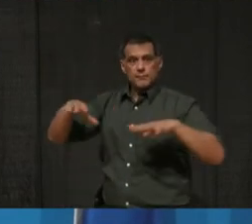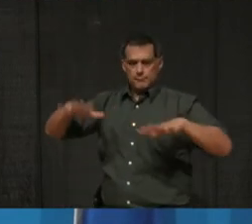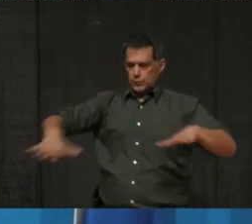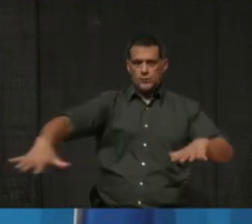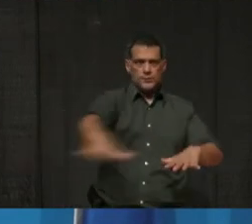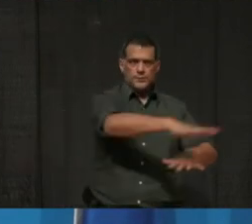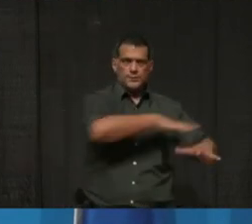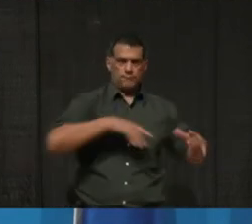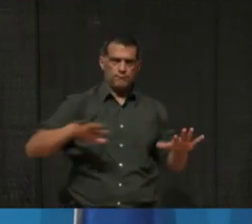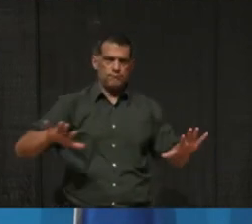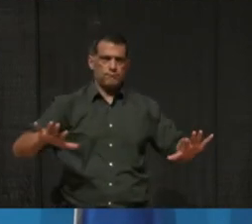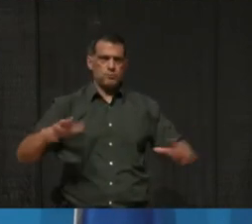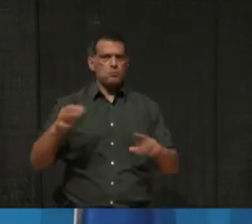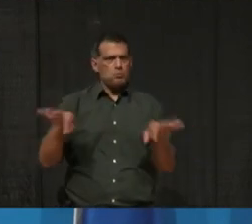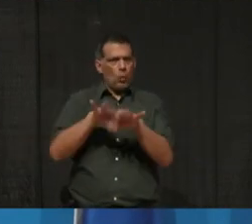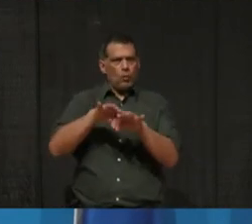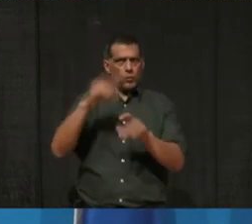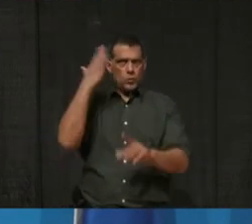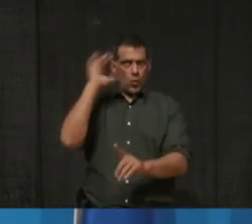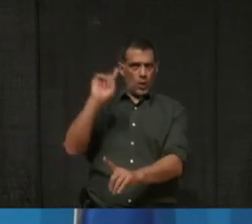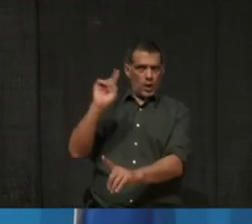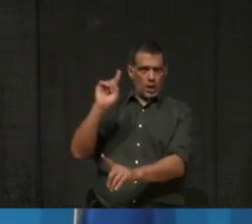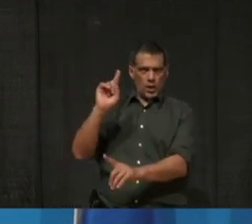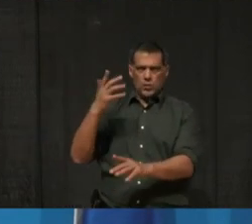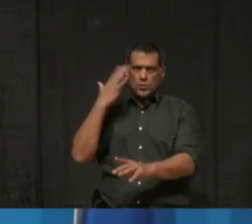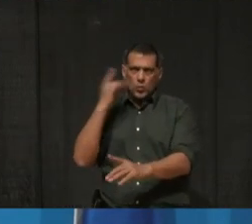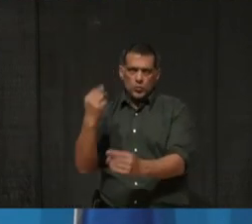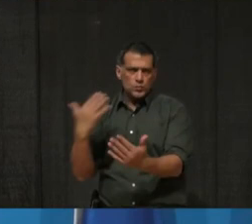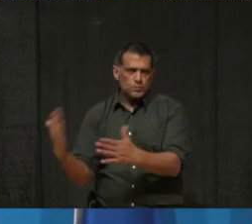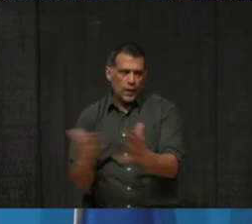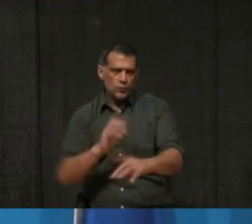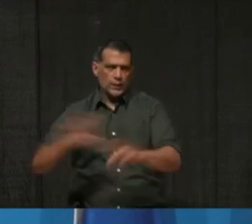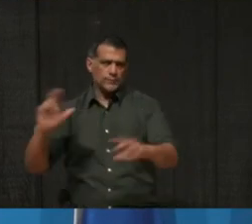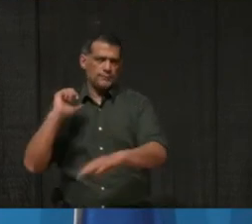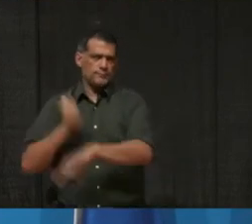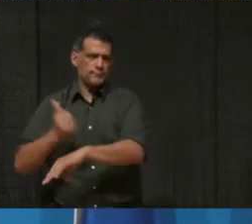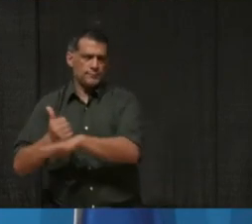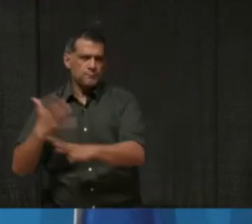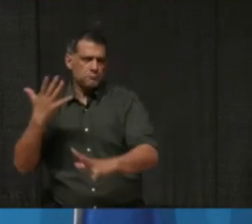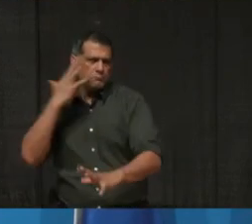to know how they will be making sure that quarantine is enforced and,